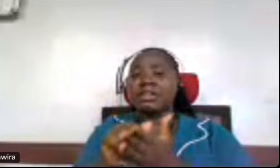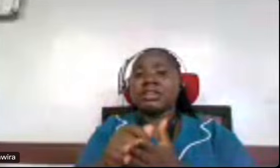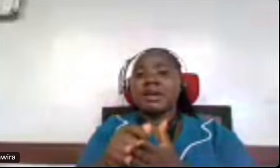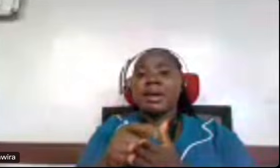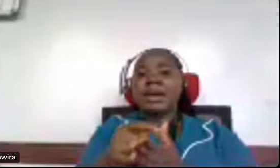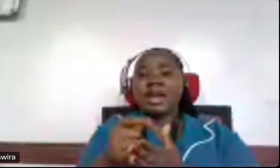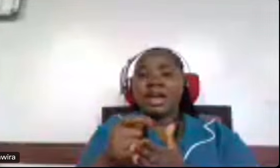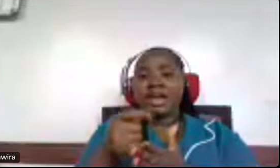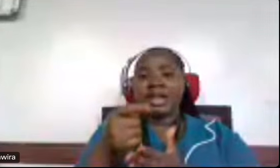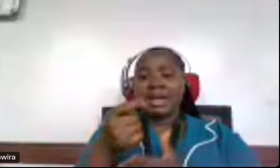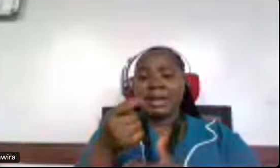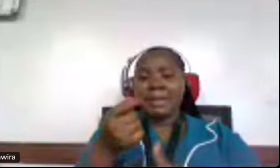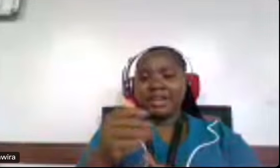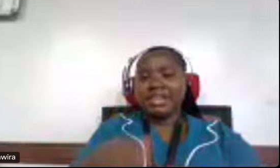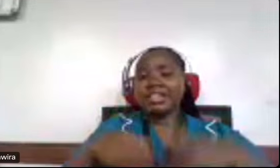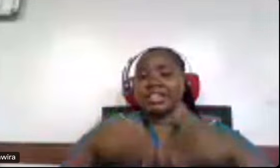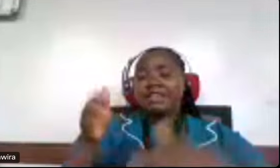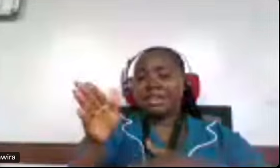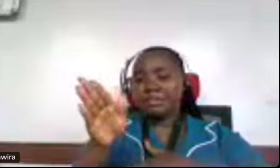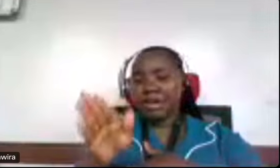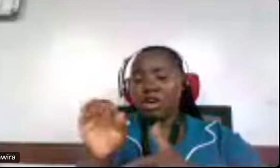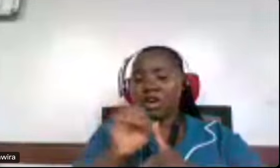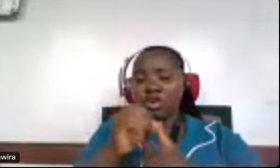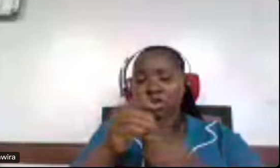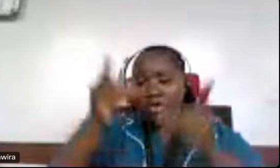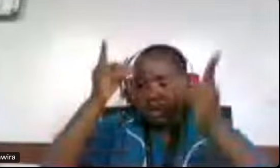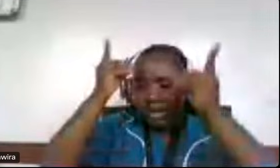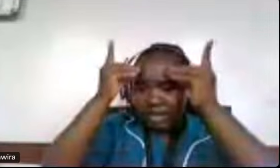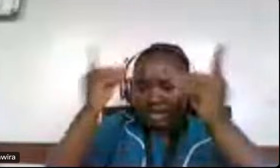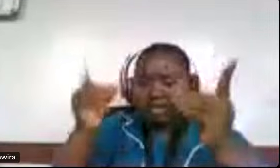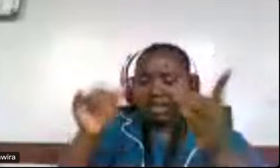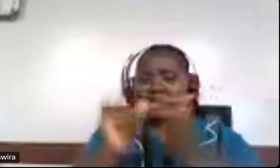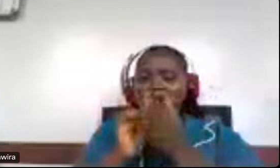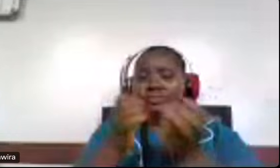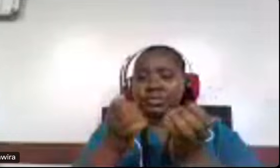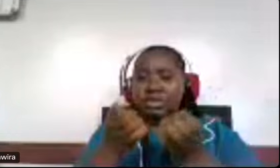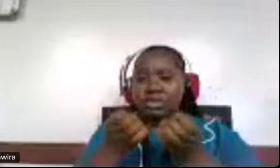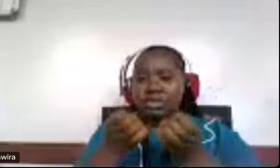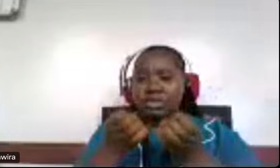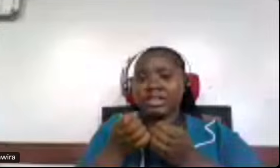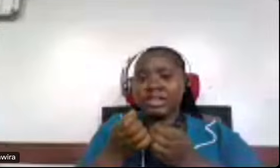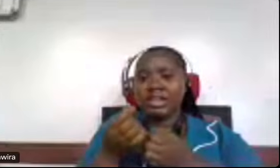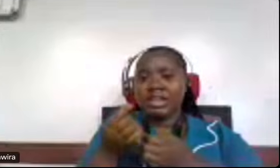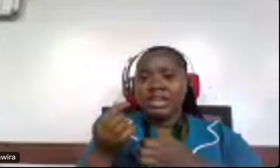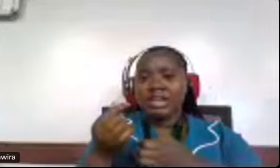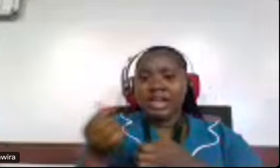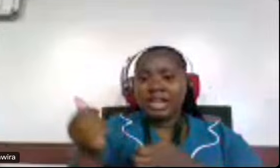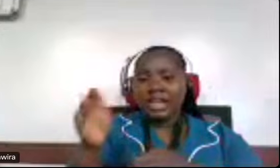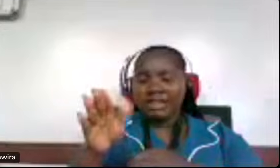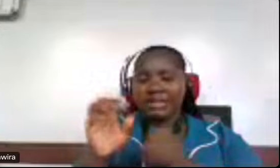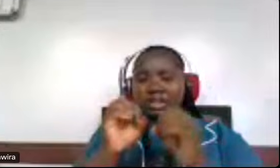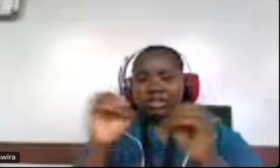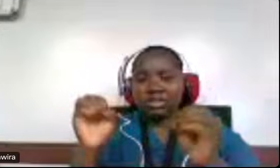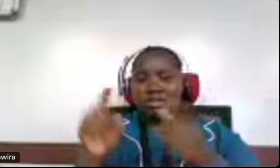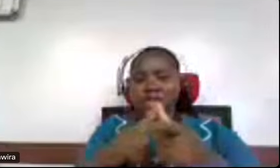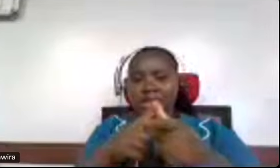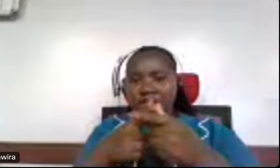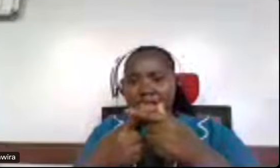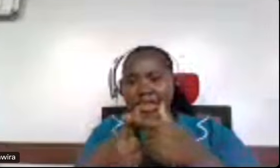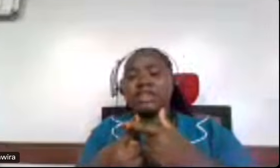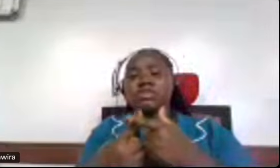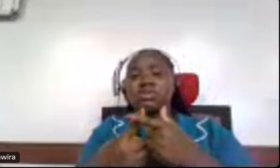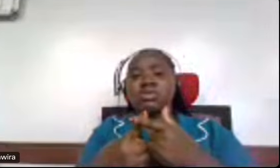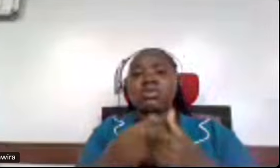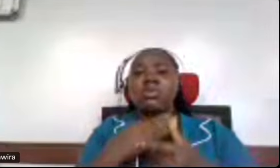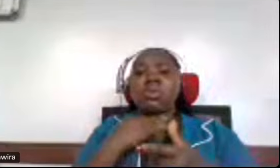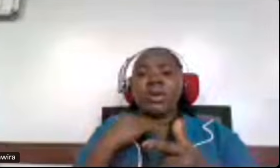can decide that you don't want a refund, but you want the overpayment to be used to offset against current